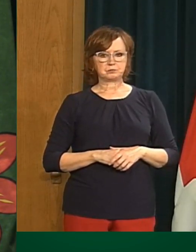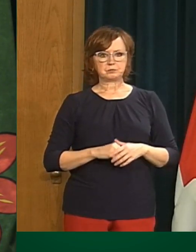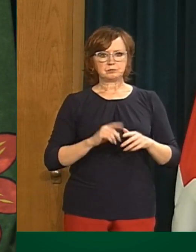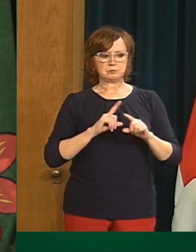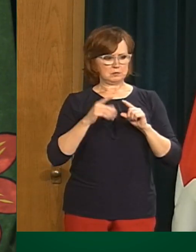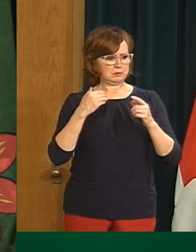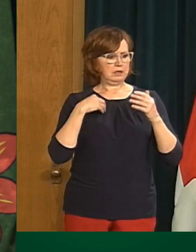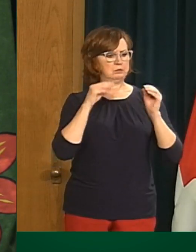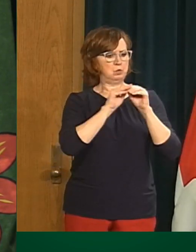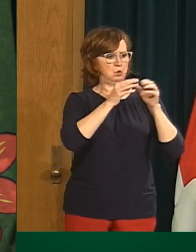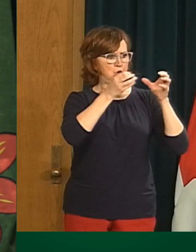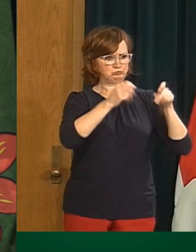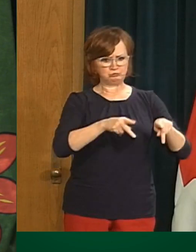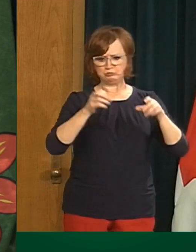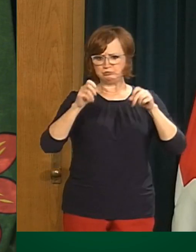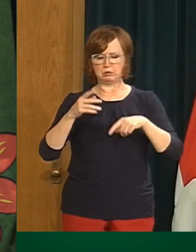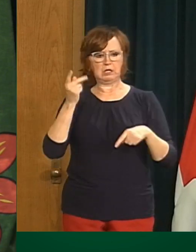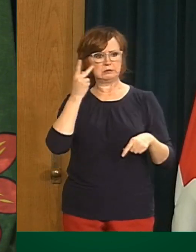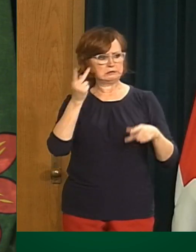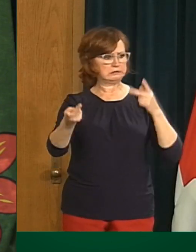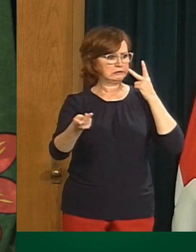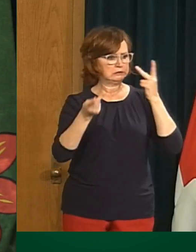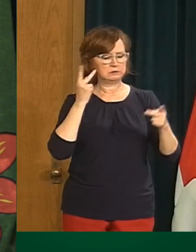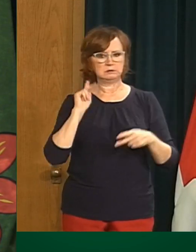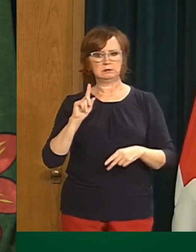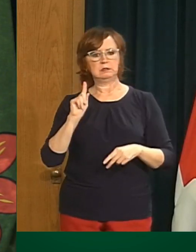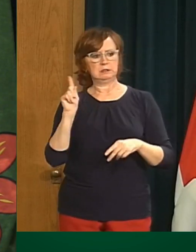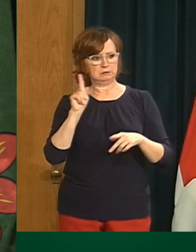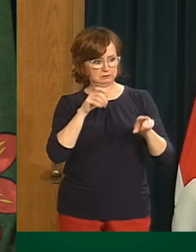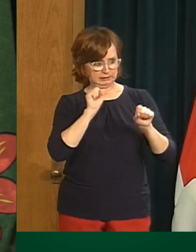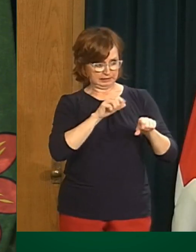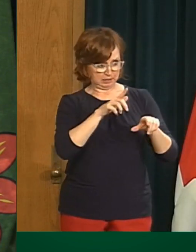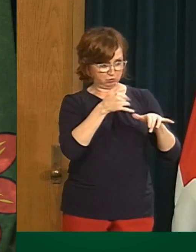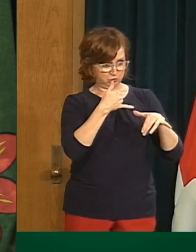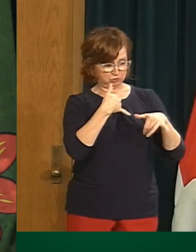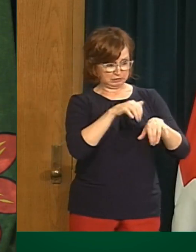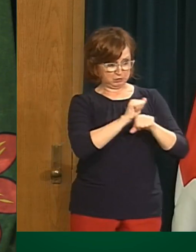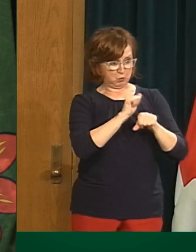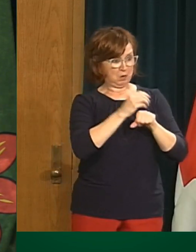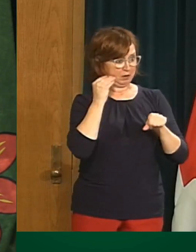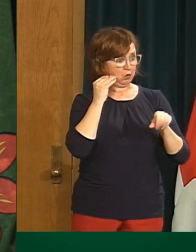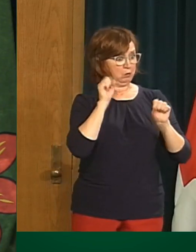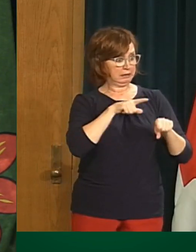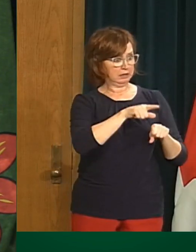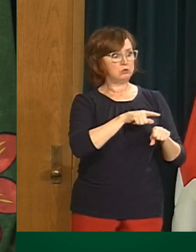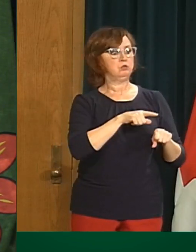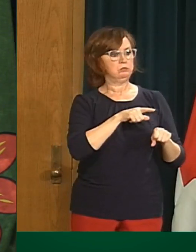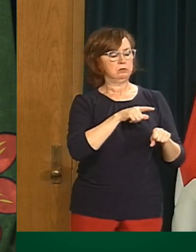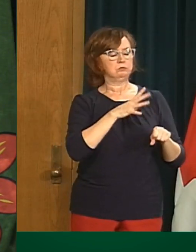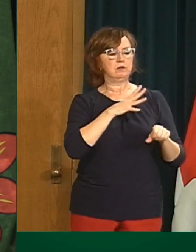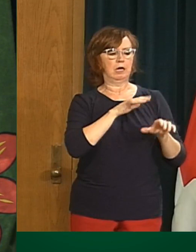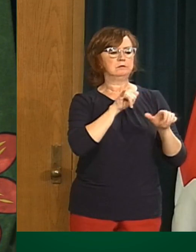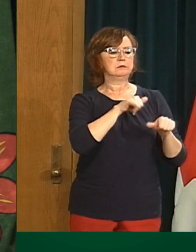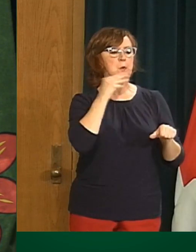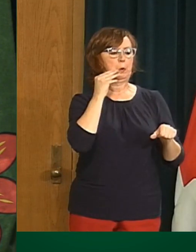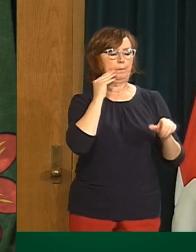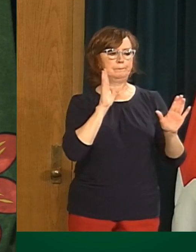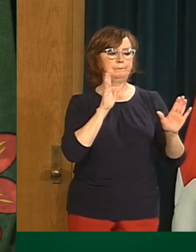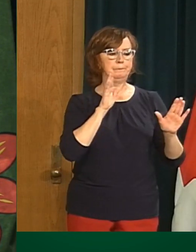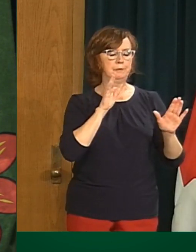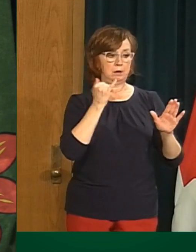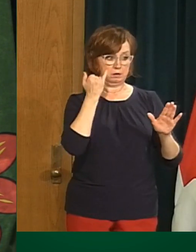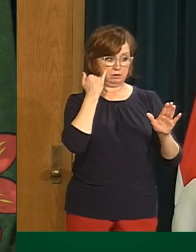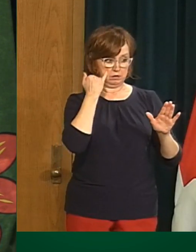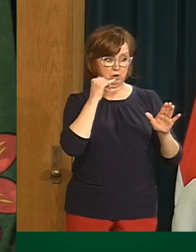other opportunities as well, where people are working from home, and that is a very fortunate position to be in, and